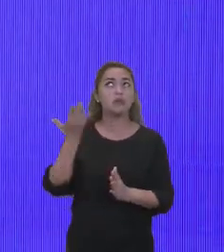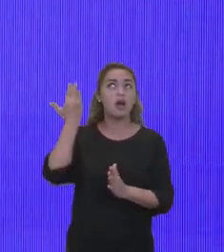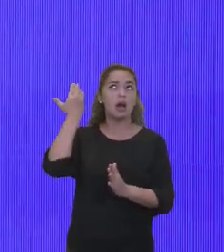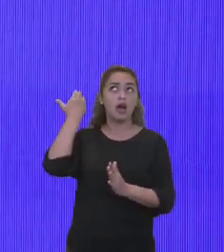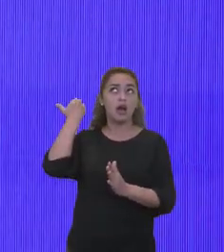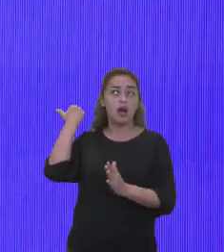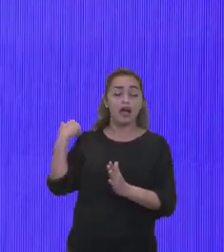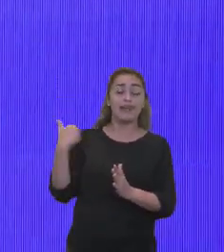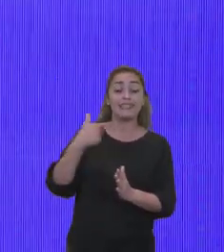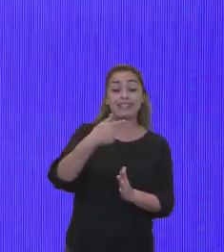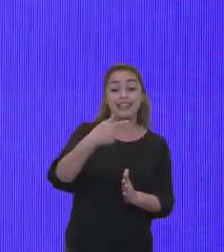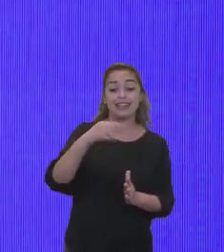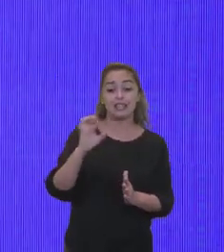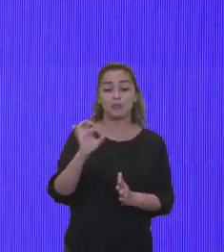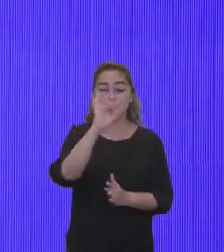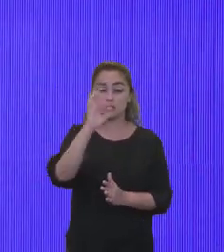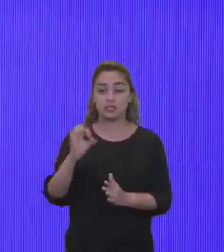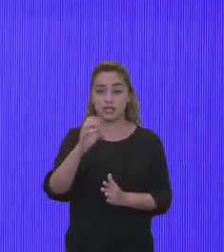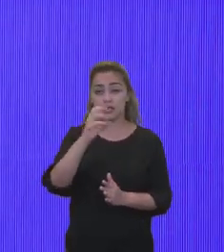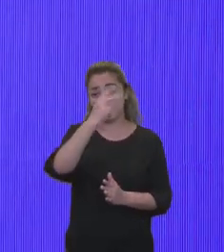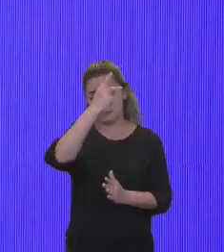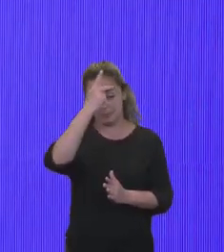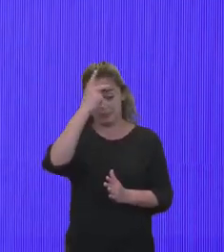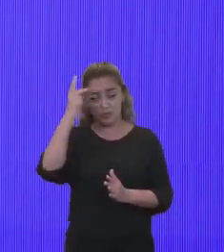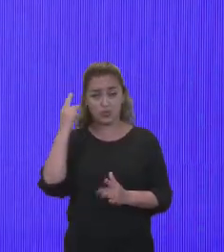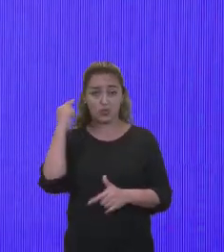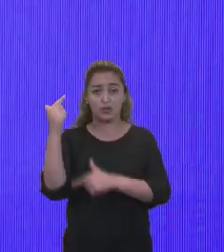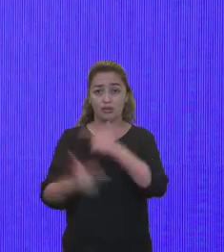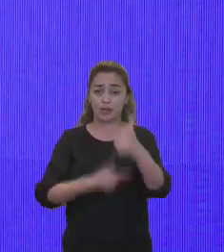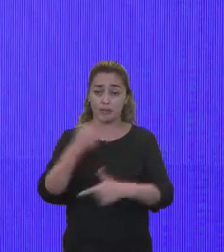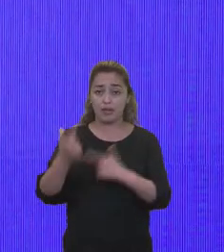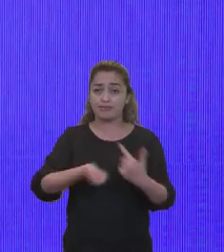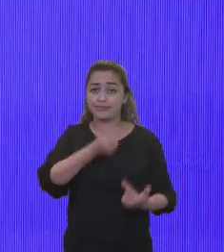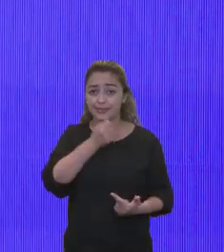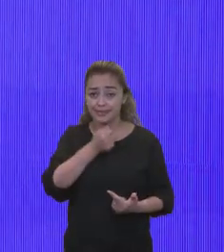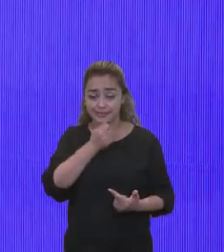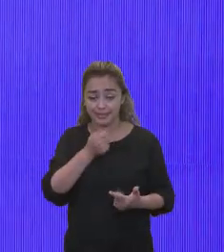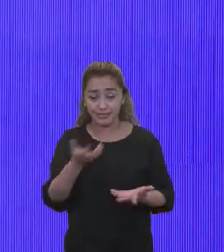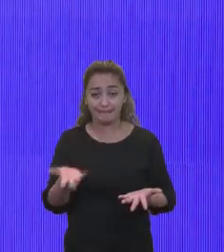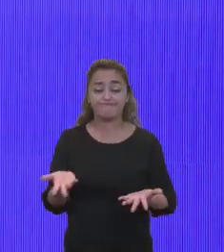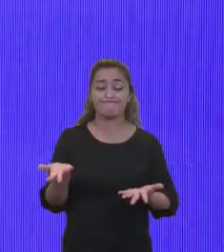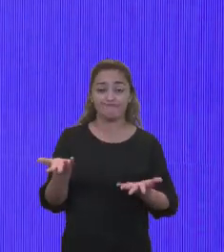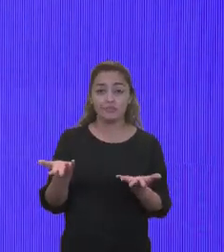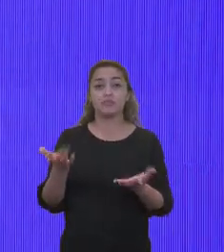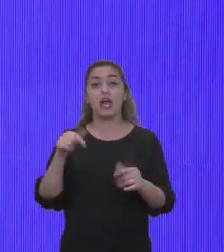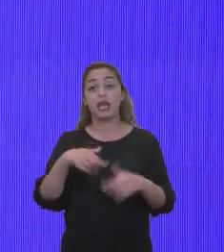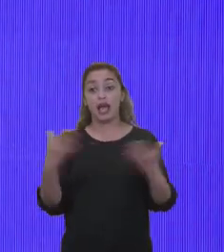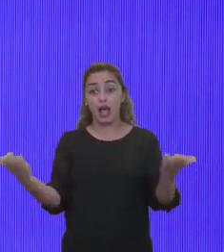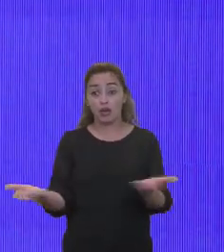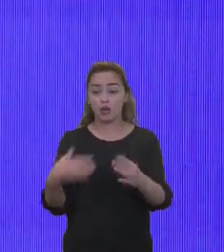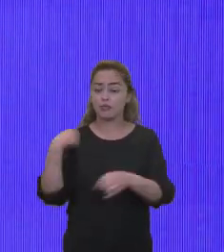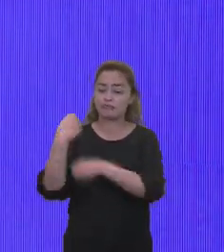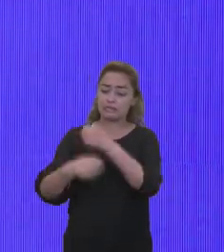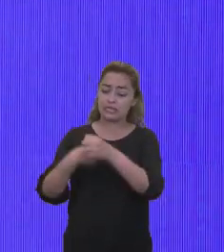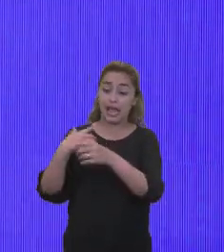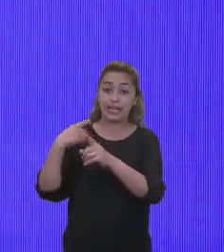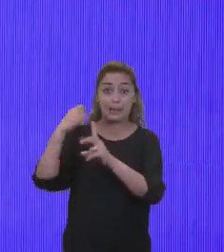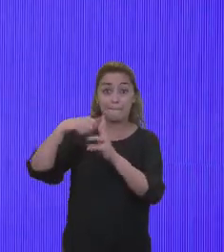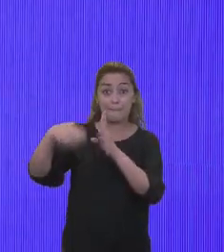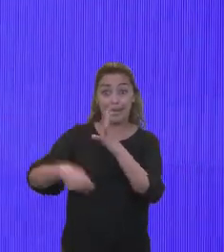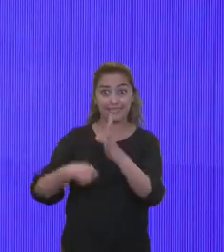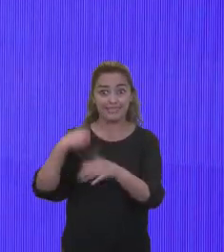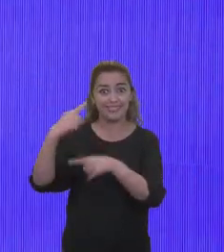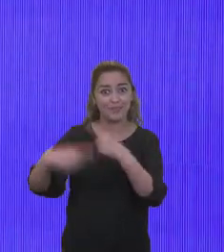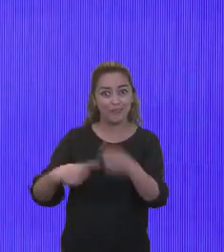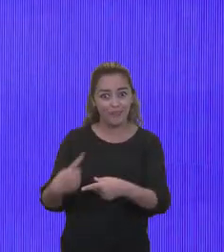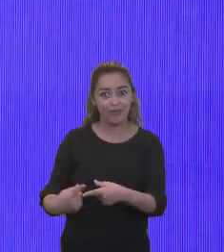of information, unemployment was 70% when we began the project, against 12.5% of Brazil, the unemployment rate at the time.